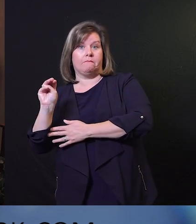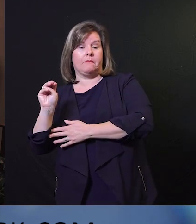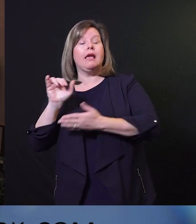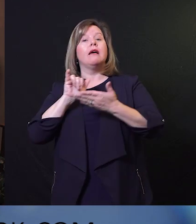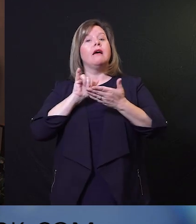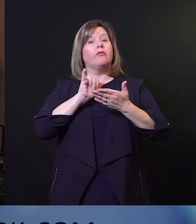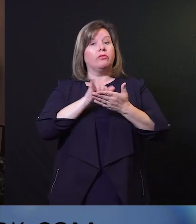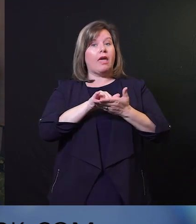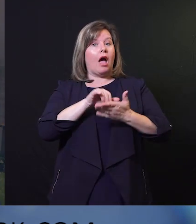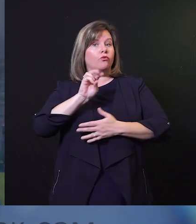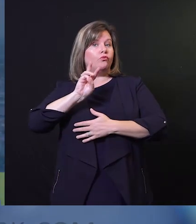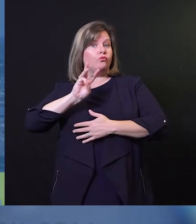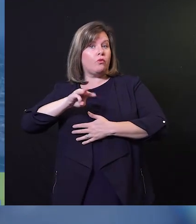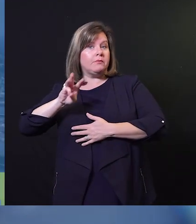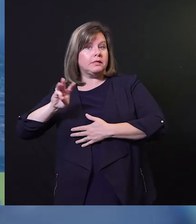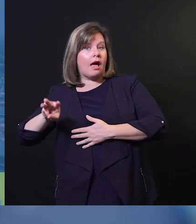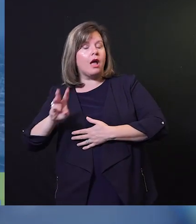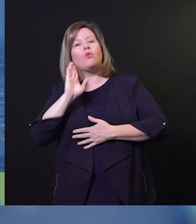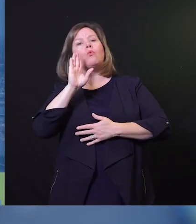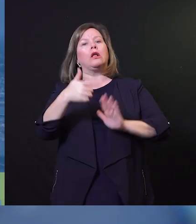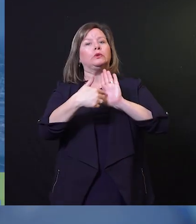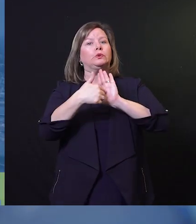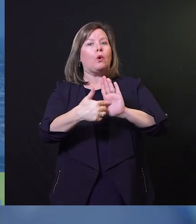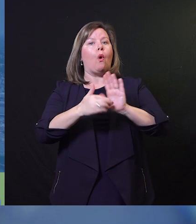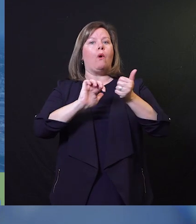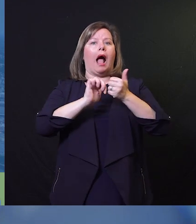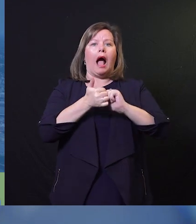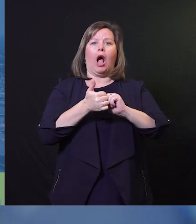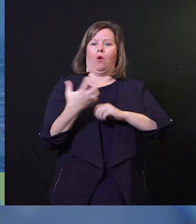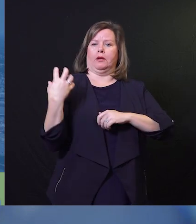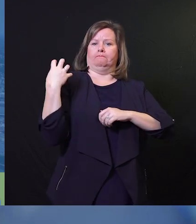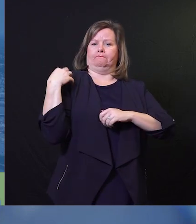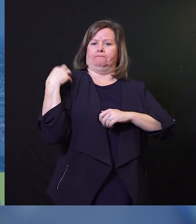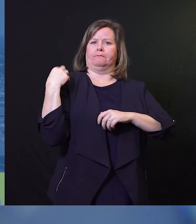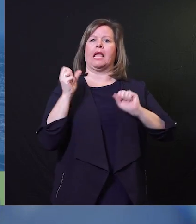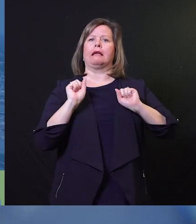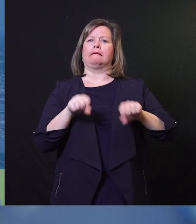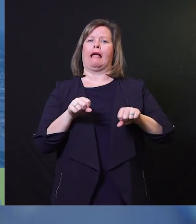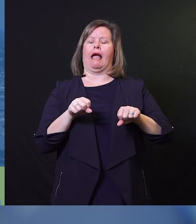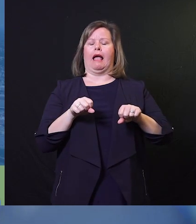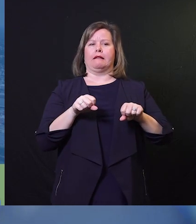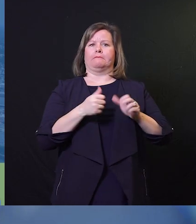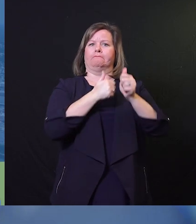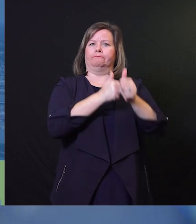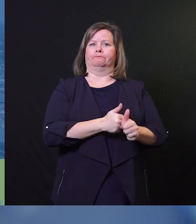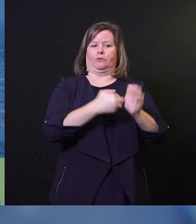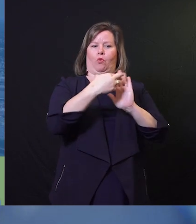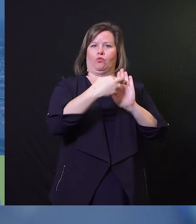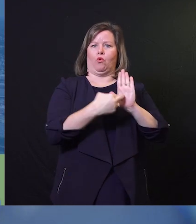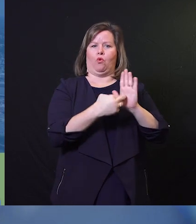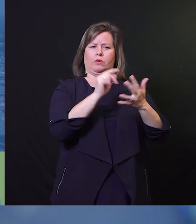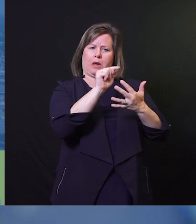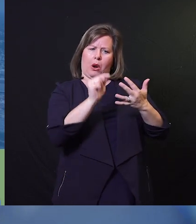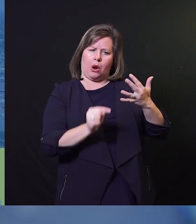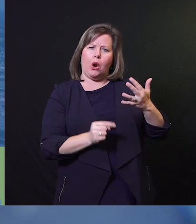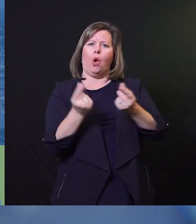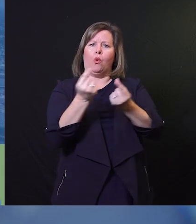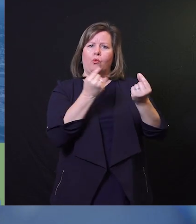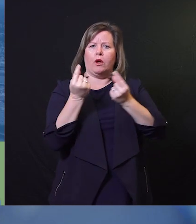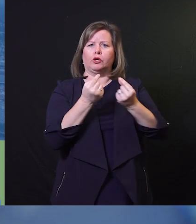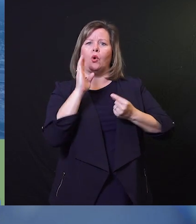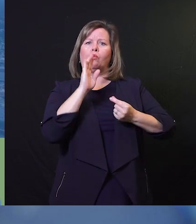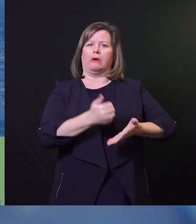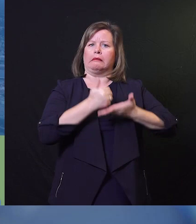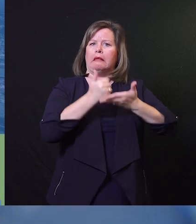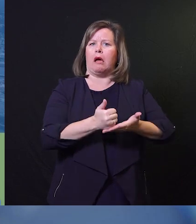site, what you'll find is guidance for employers. No one knows a place of work as well as